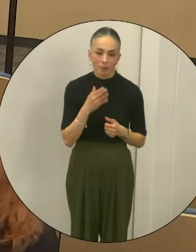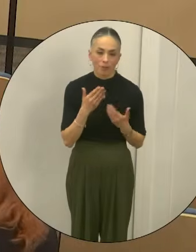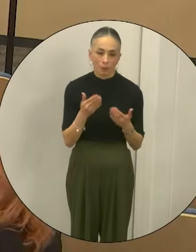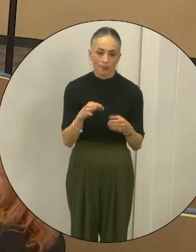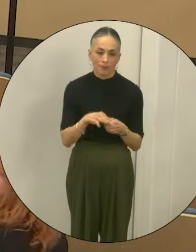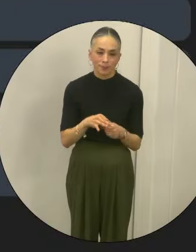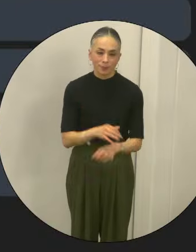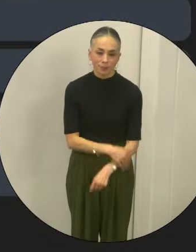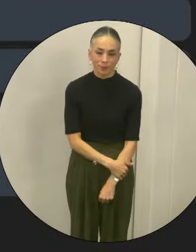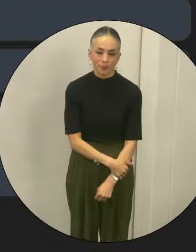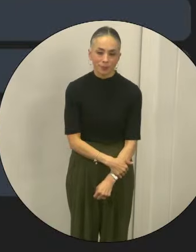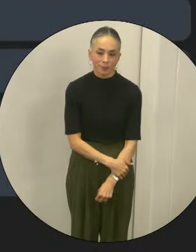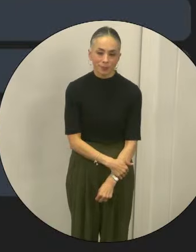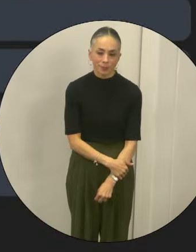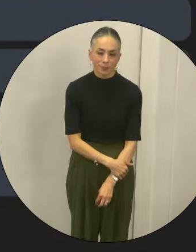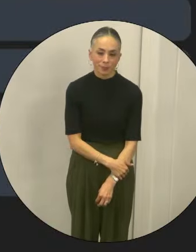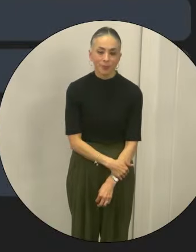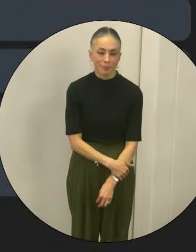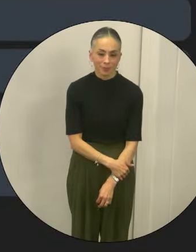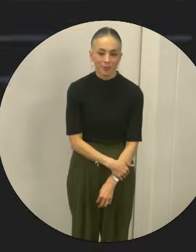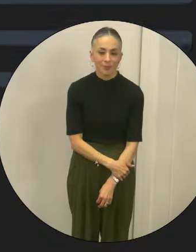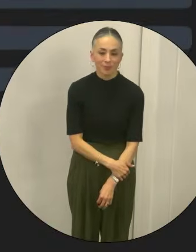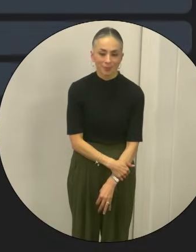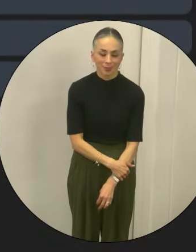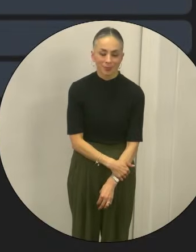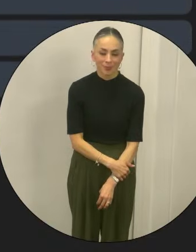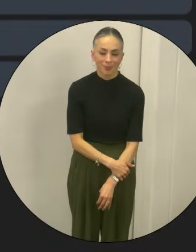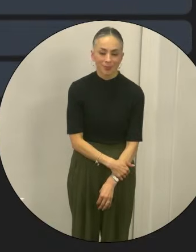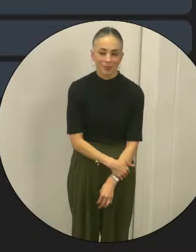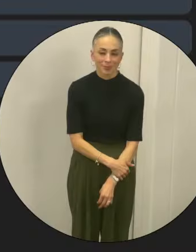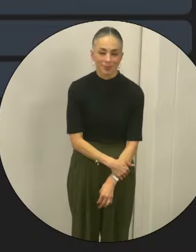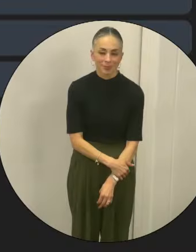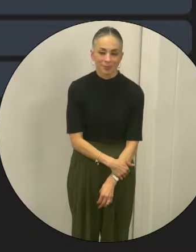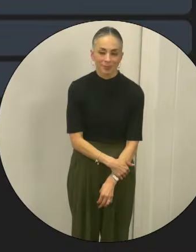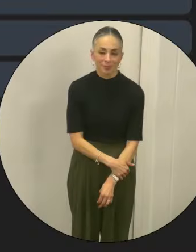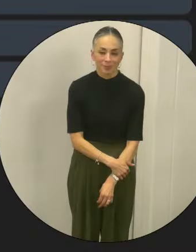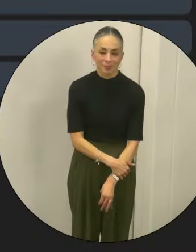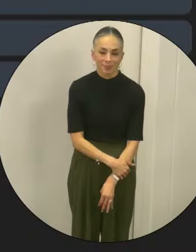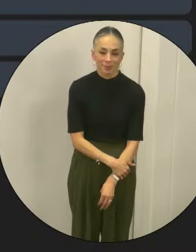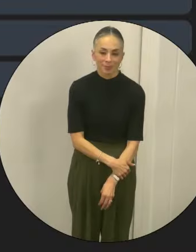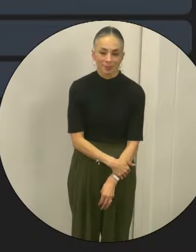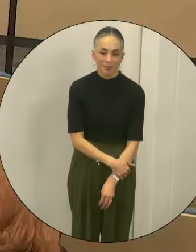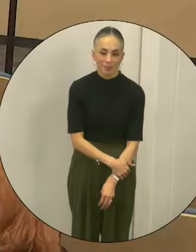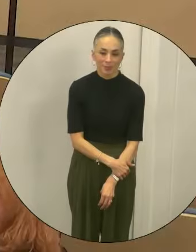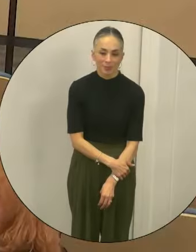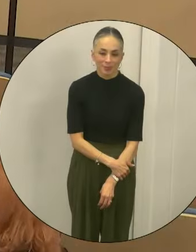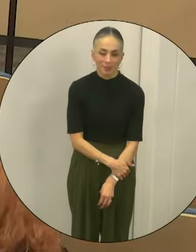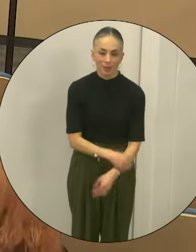Motion passes. We are adjourned.